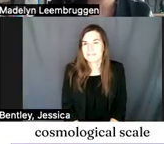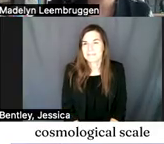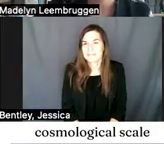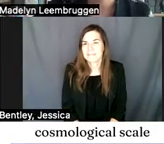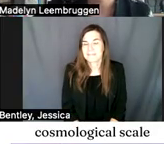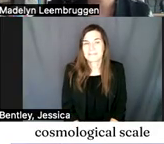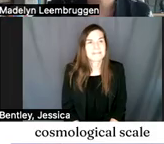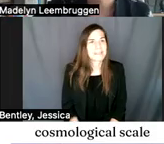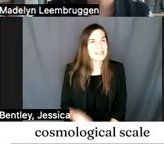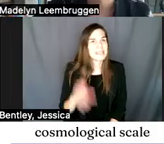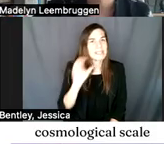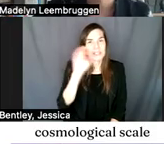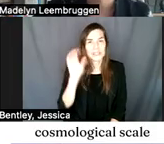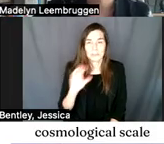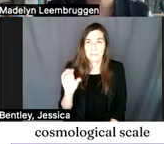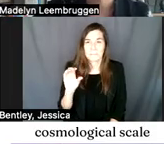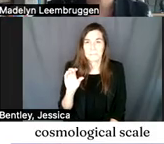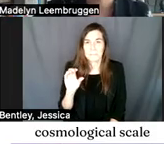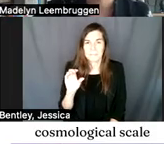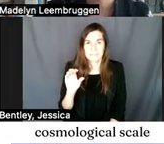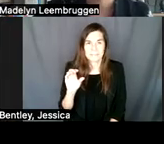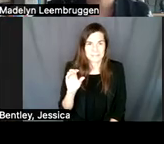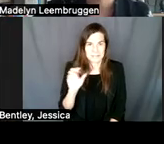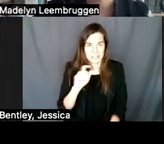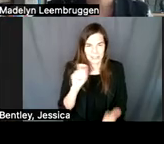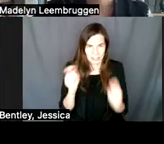Zoom has moved. Okay, there we go.